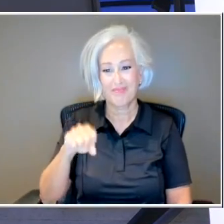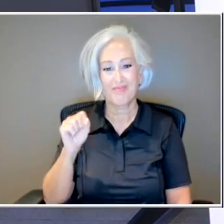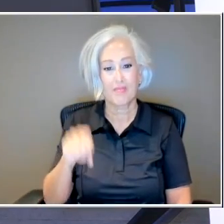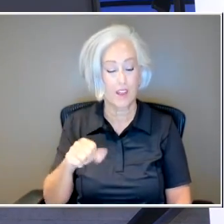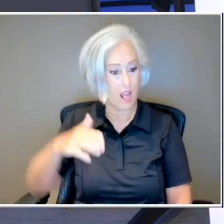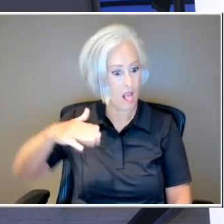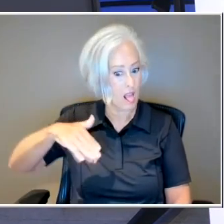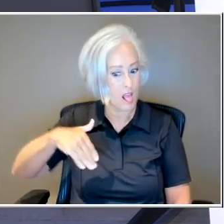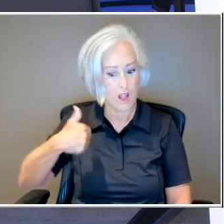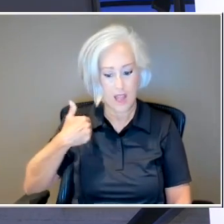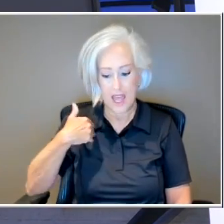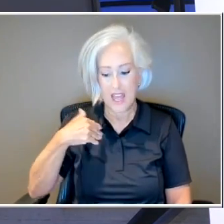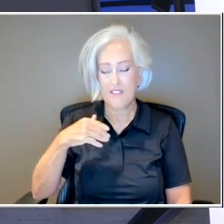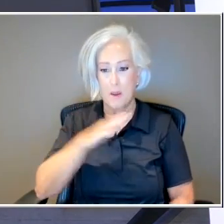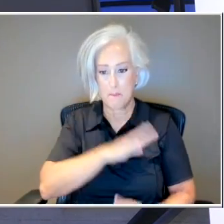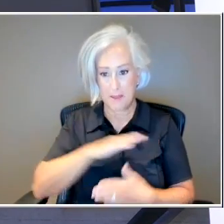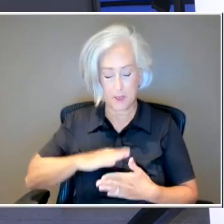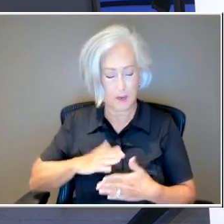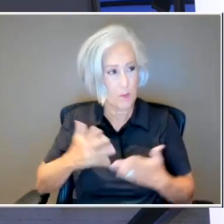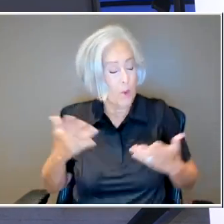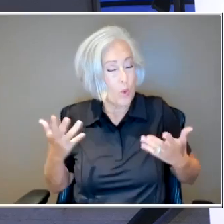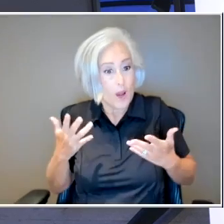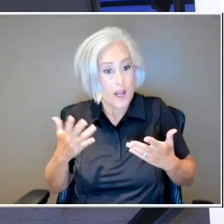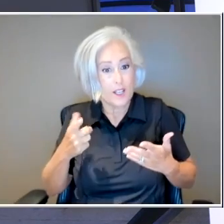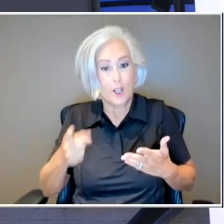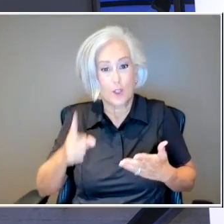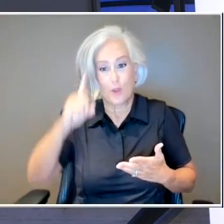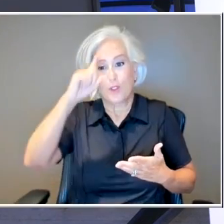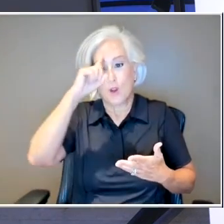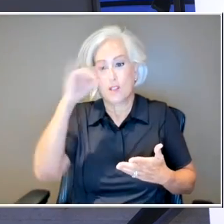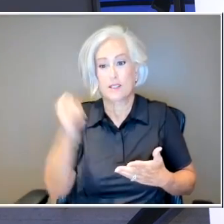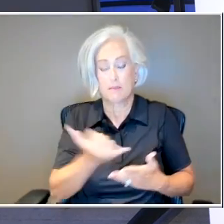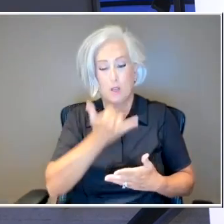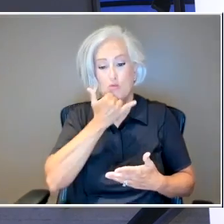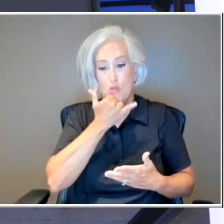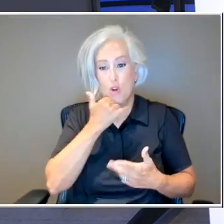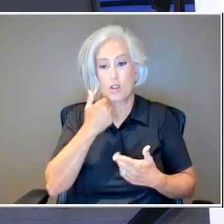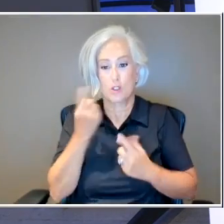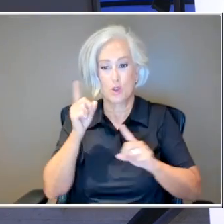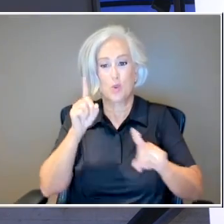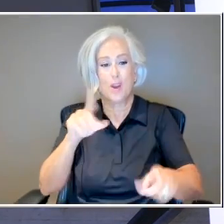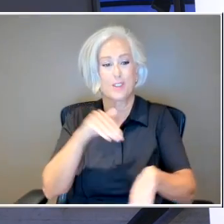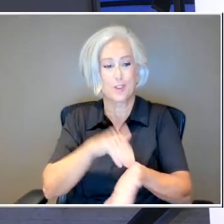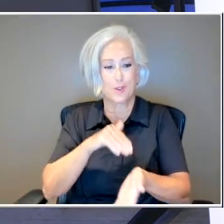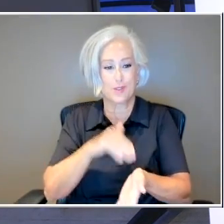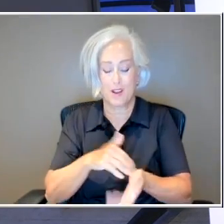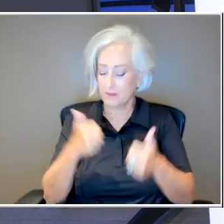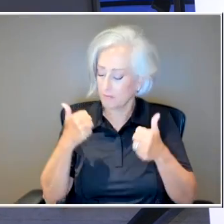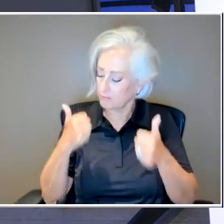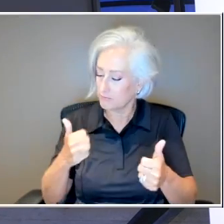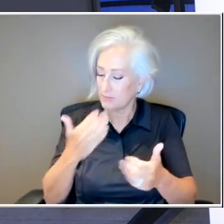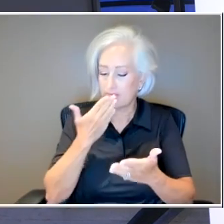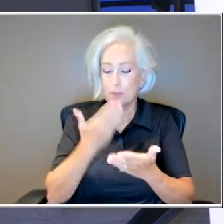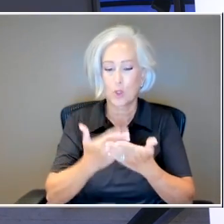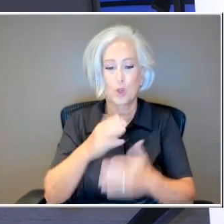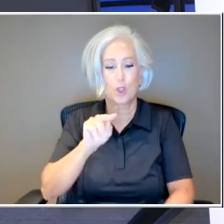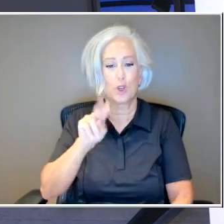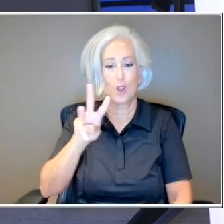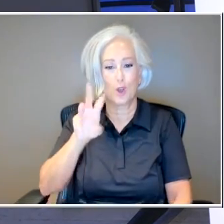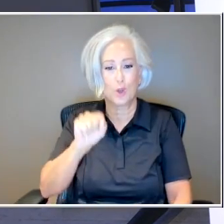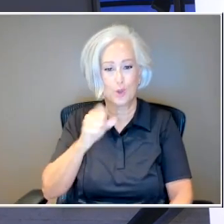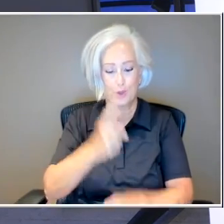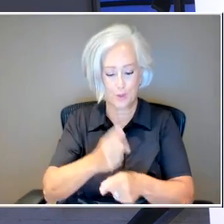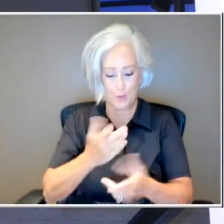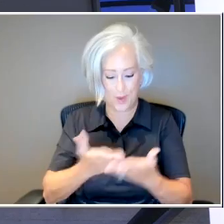like, no, back up. You went to your doctor when you thought that there was something going on. Yeah. That is really good news. It's critical. It's critical. You did the right thing. And that